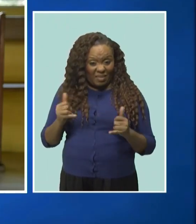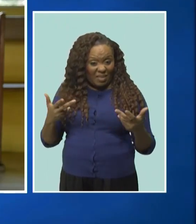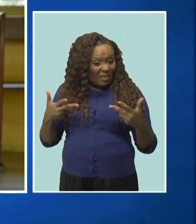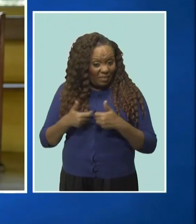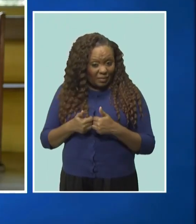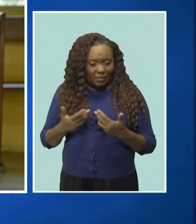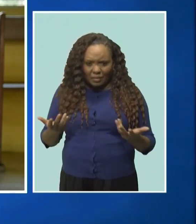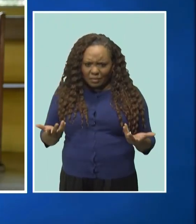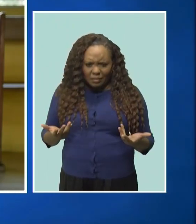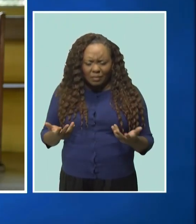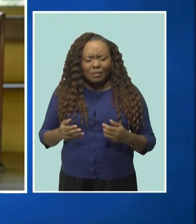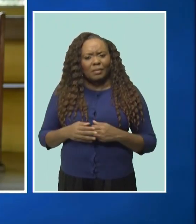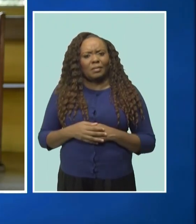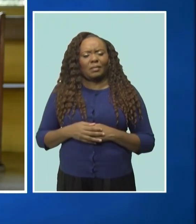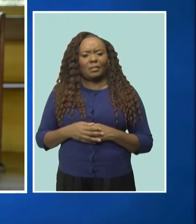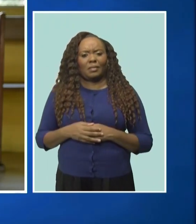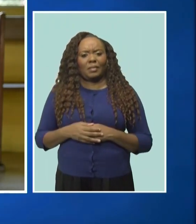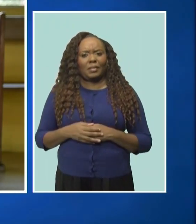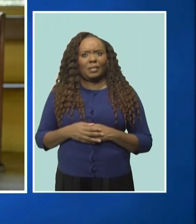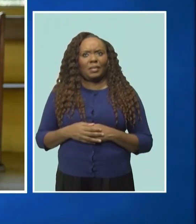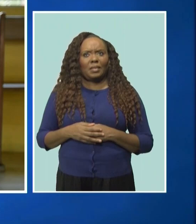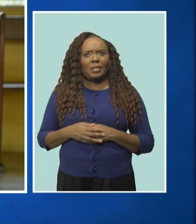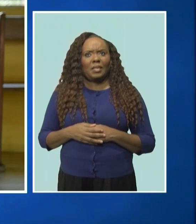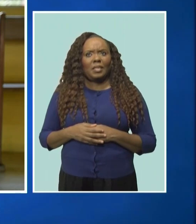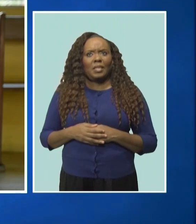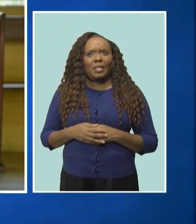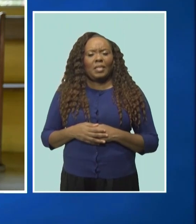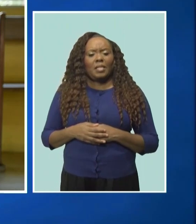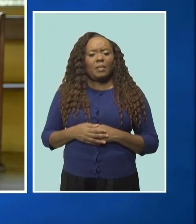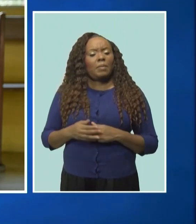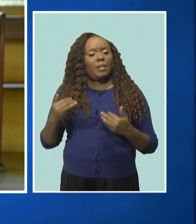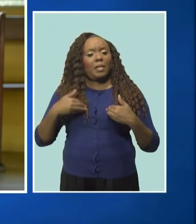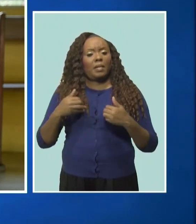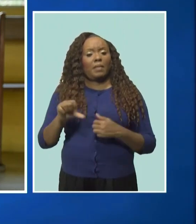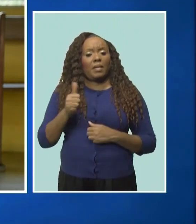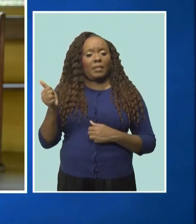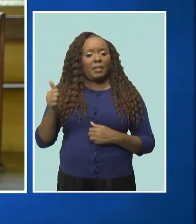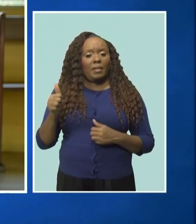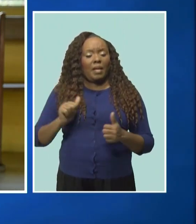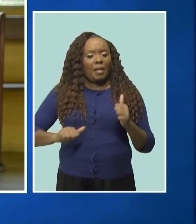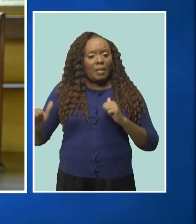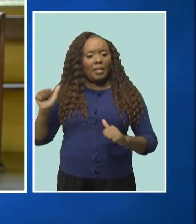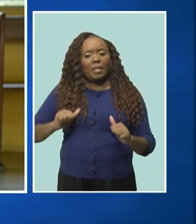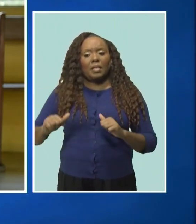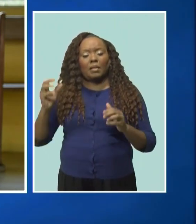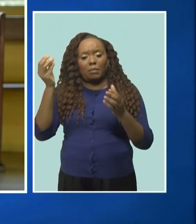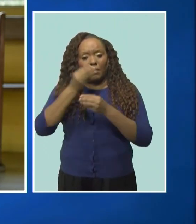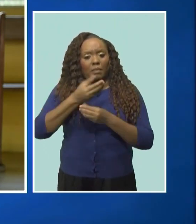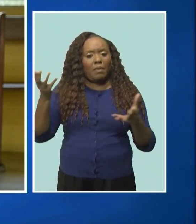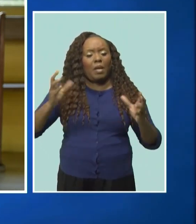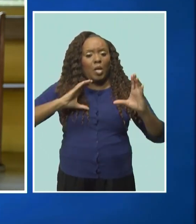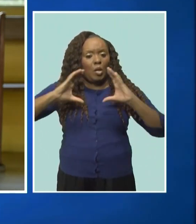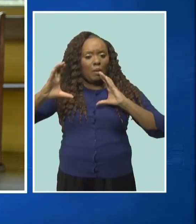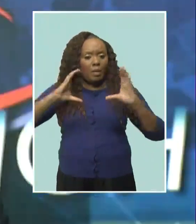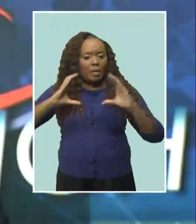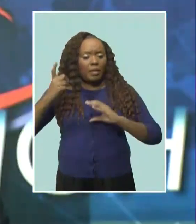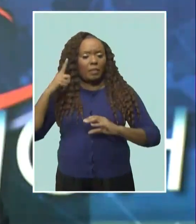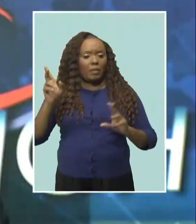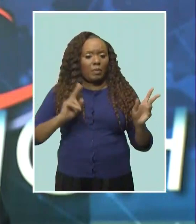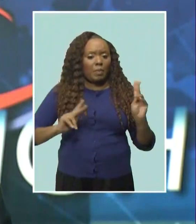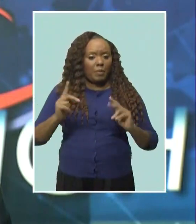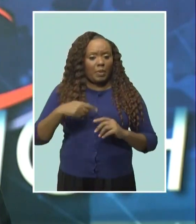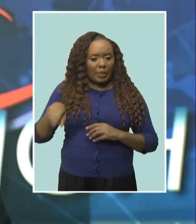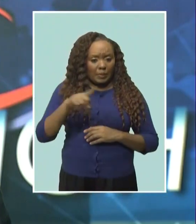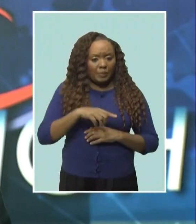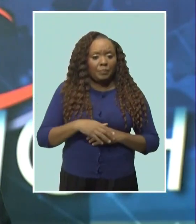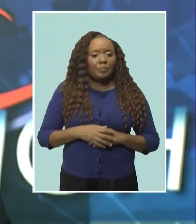What happens when I'm not under the EM? We have other activities that we need to provide that communications.